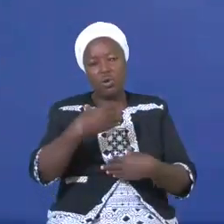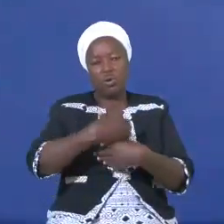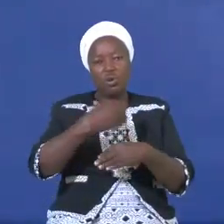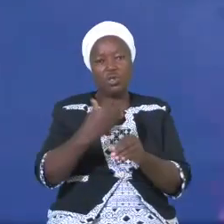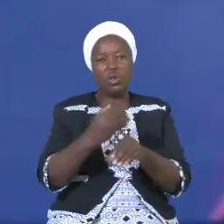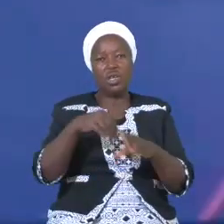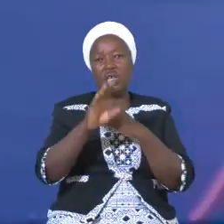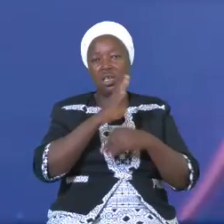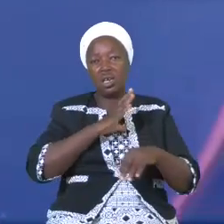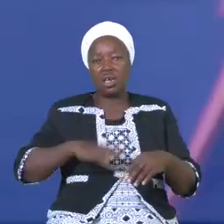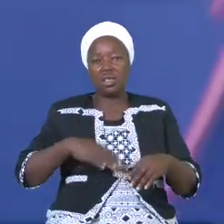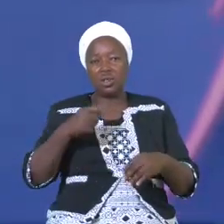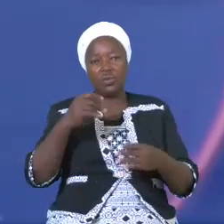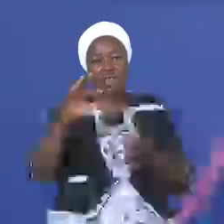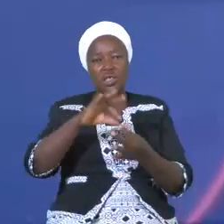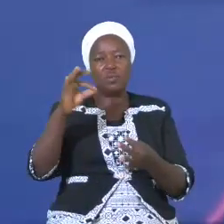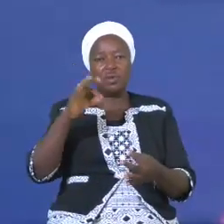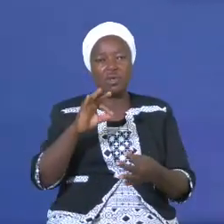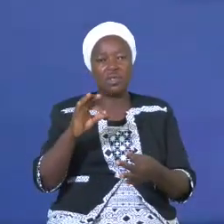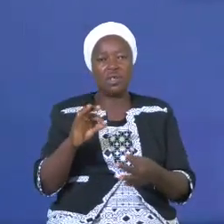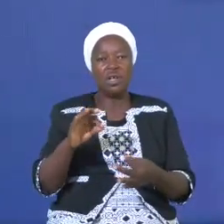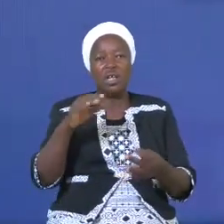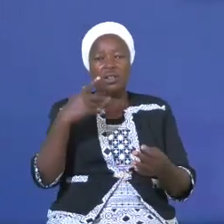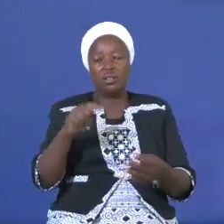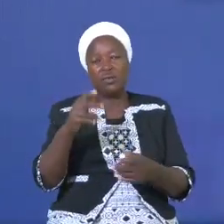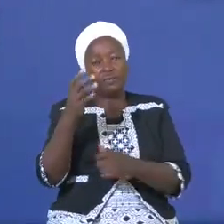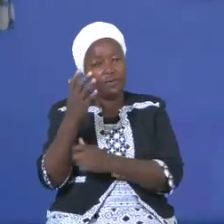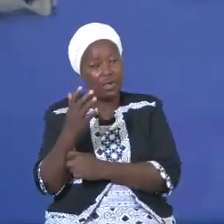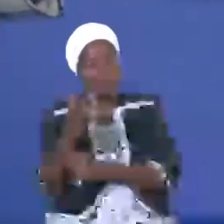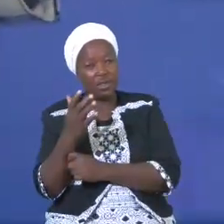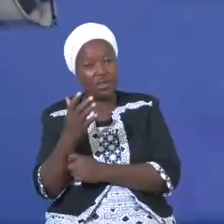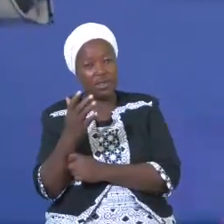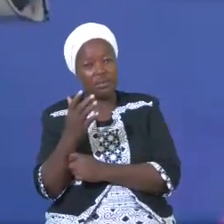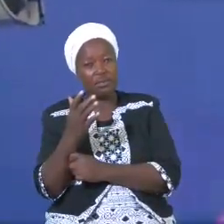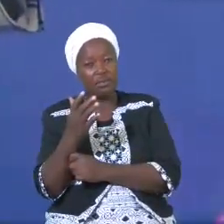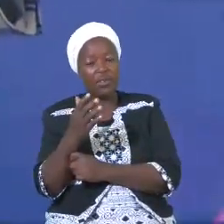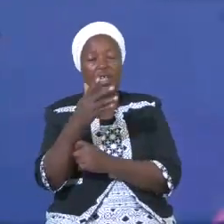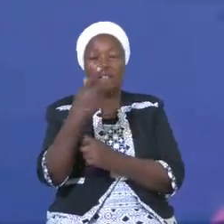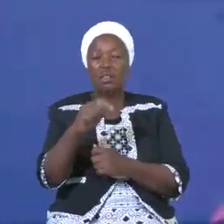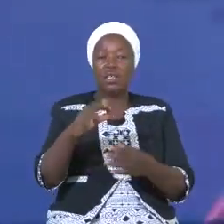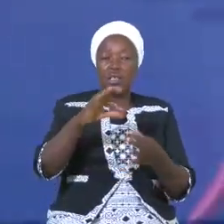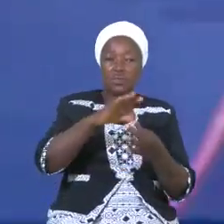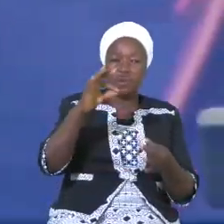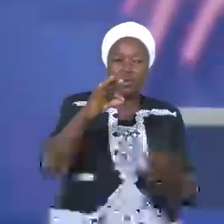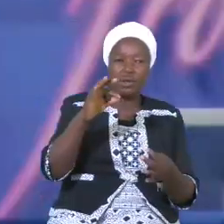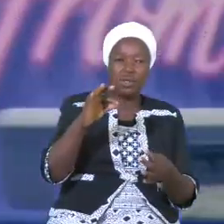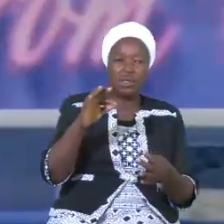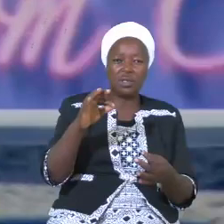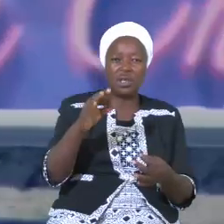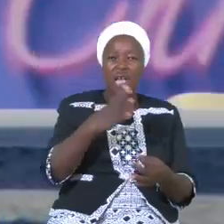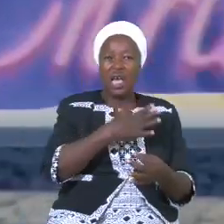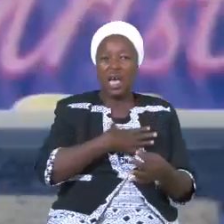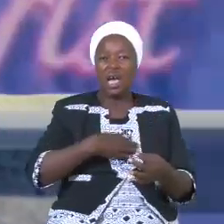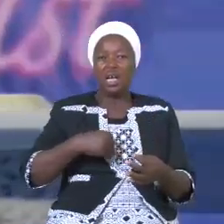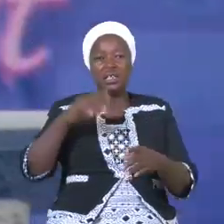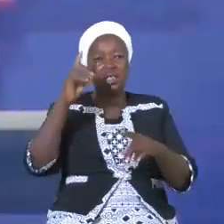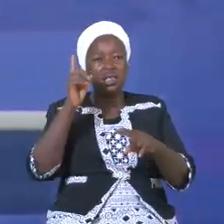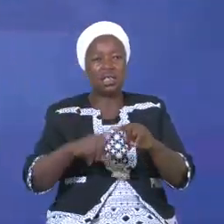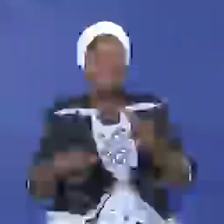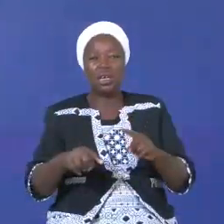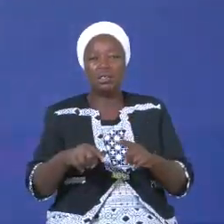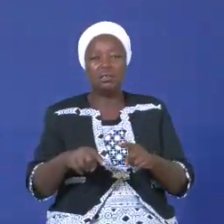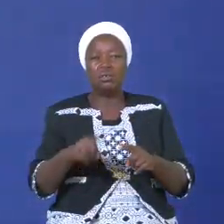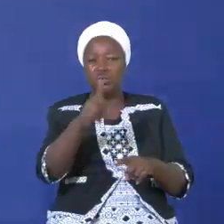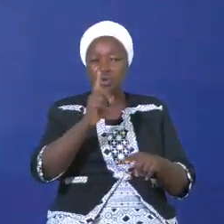the spirit the flesh the spirit and you cannot belong to the two